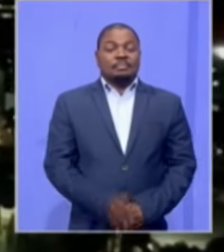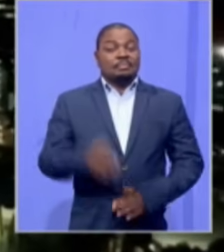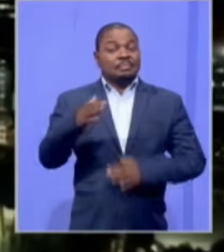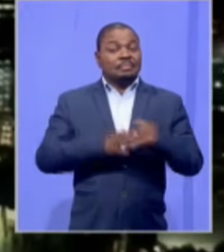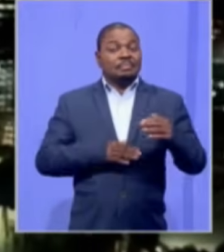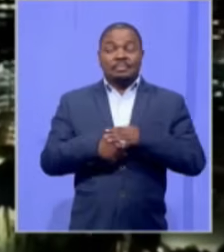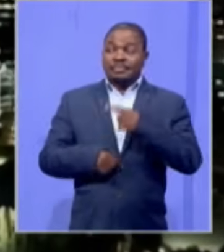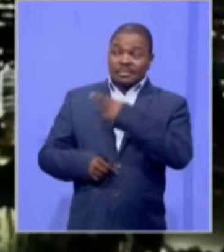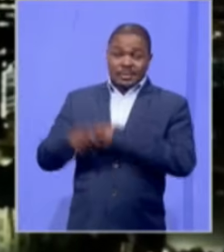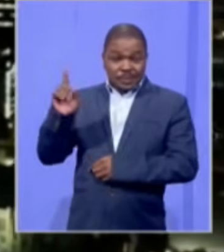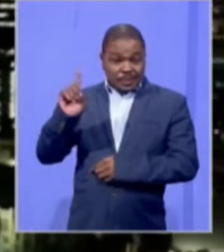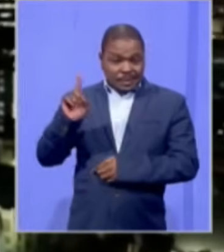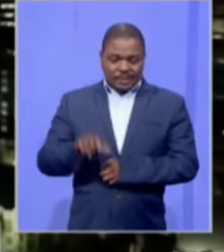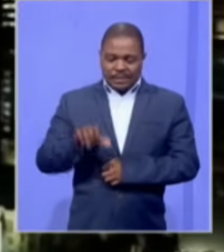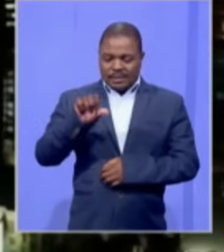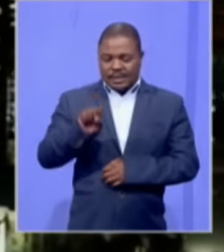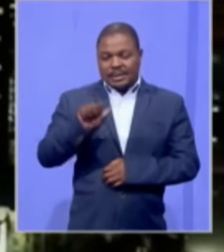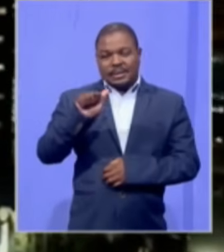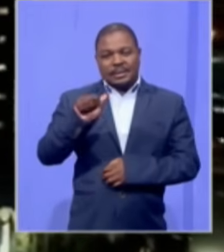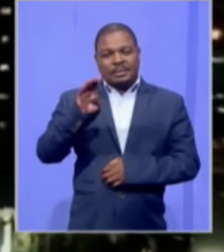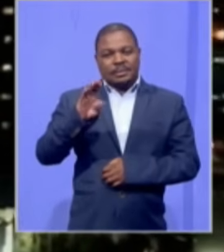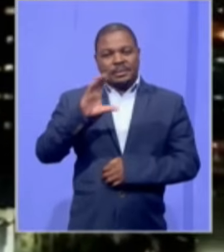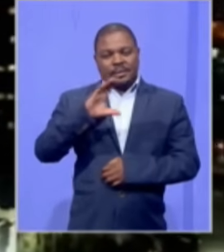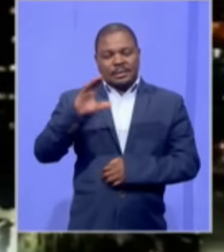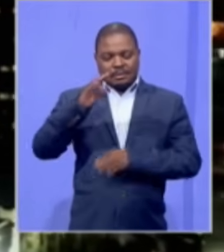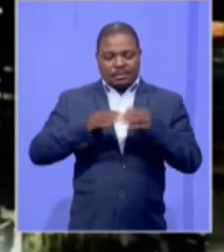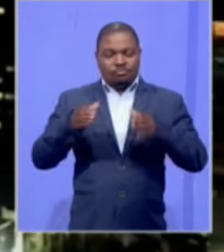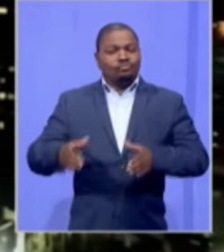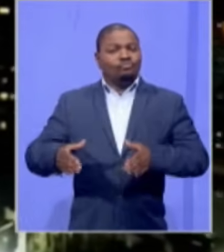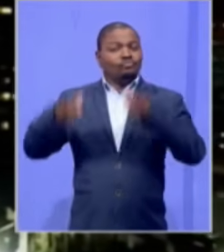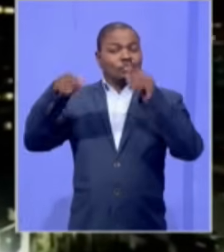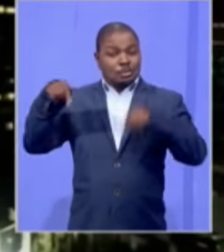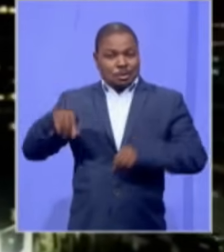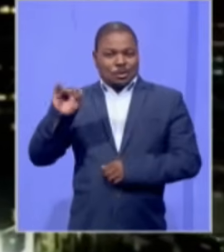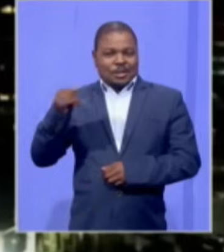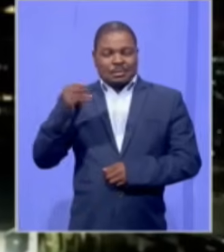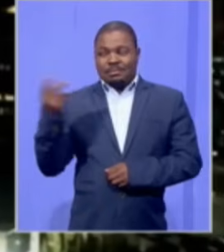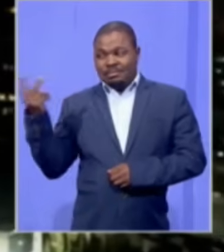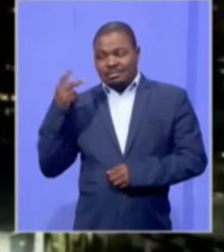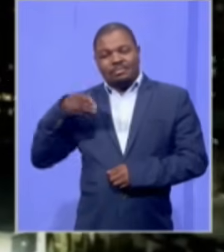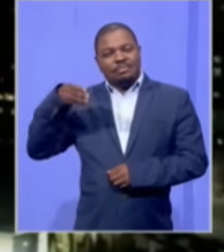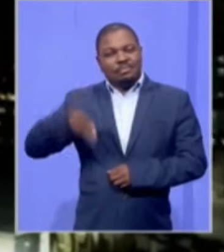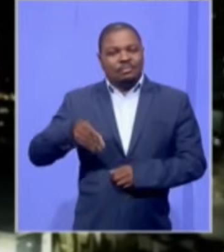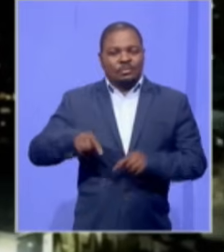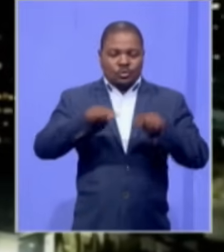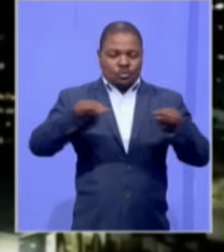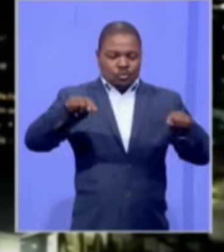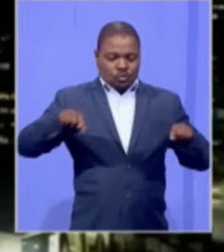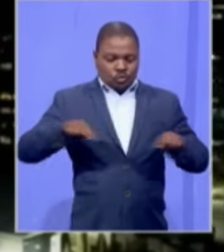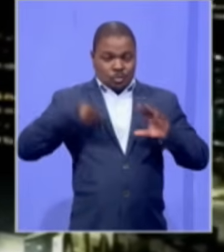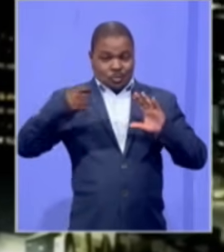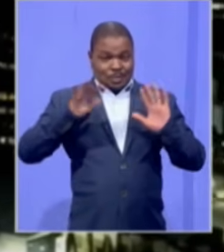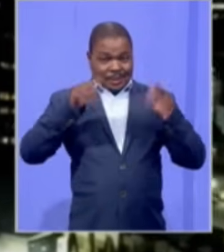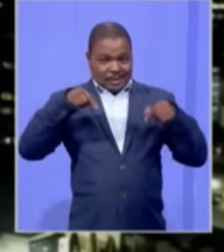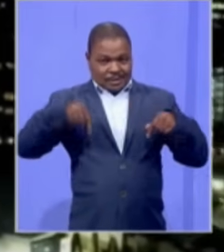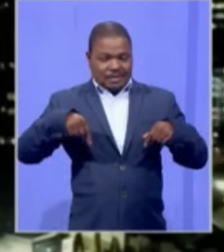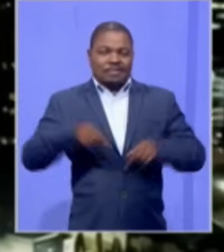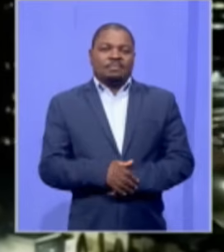ona o hlahella mona ke wa SABC Auckland Park Johannesburg mme go hasetsa ditaba tsena tsa moraorao ka kotloloho re le Studio